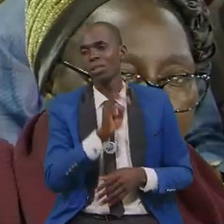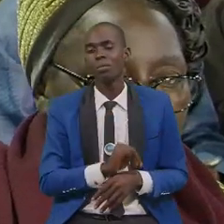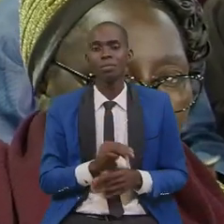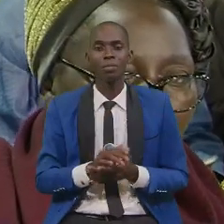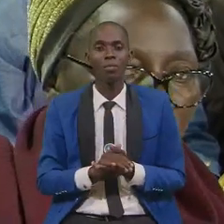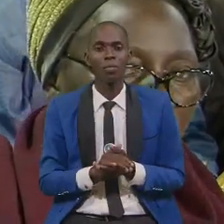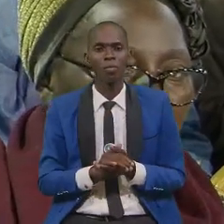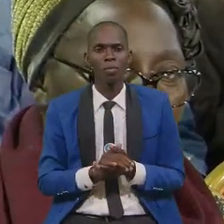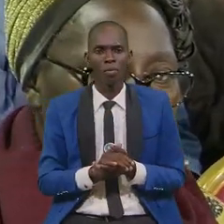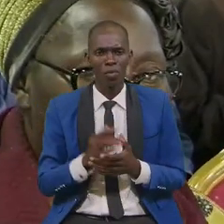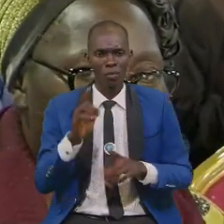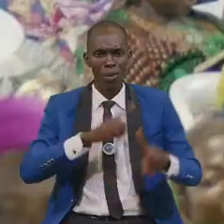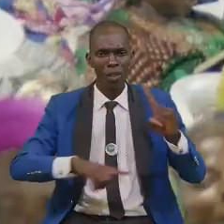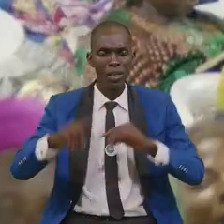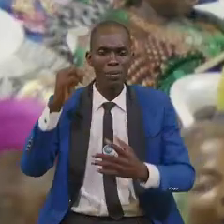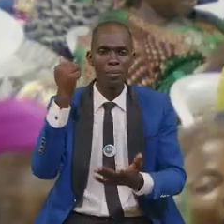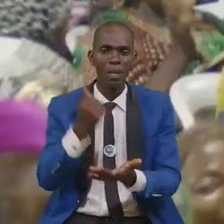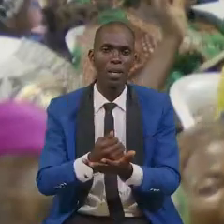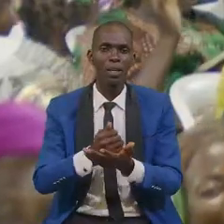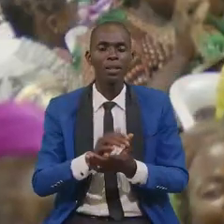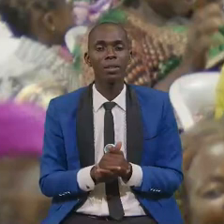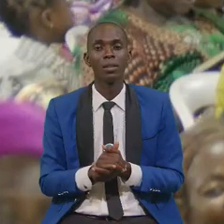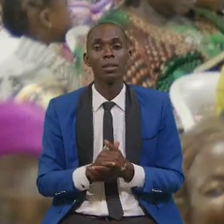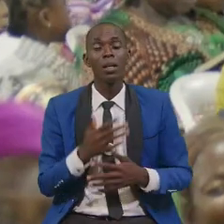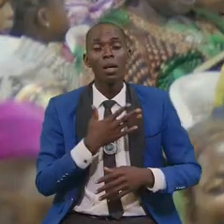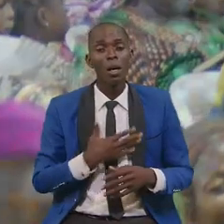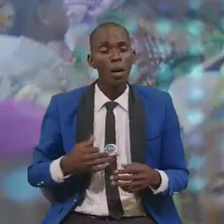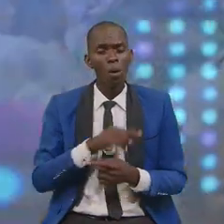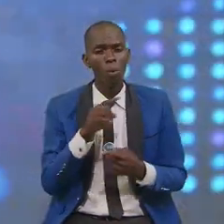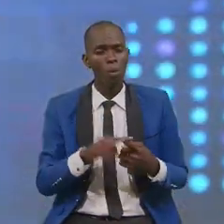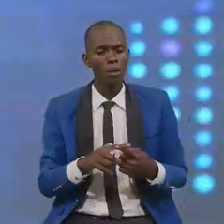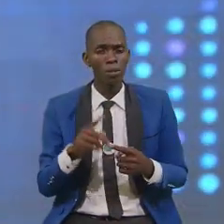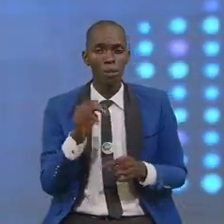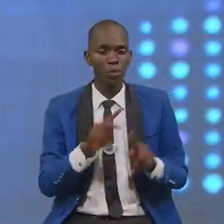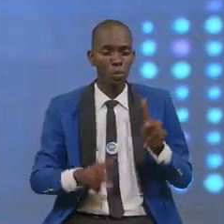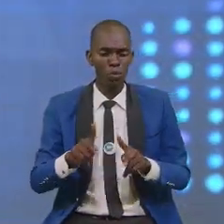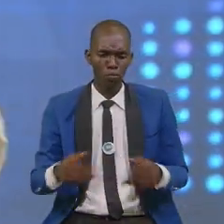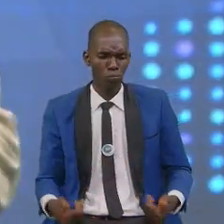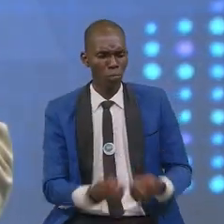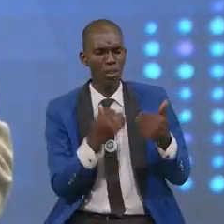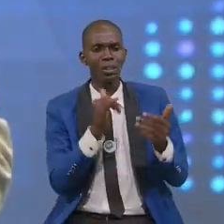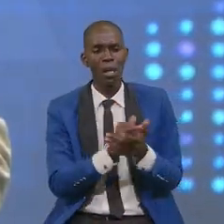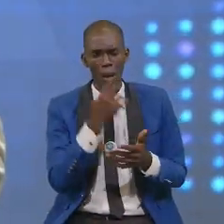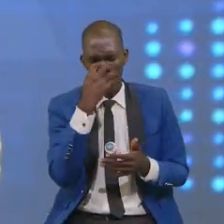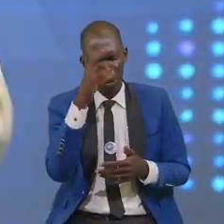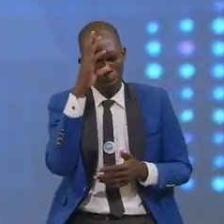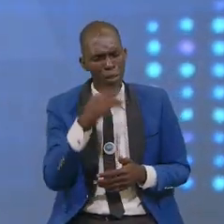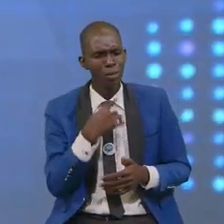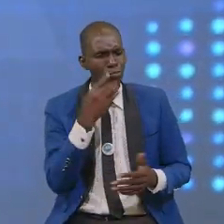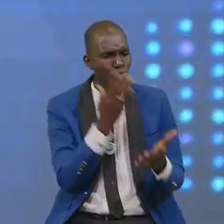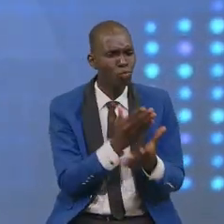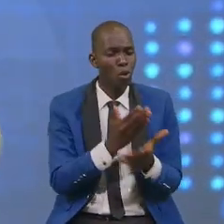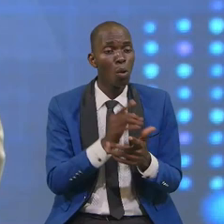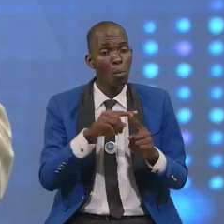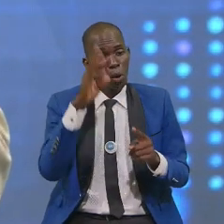Did I hear your amen? And so when they challenged the man and charged him, he cried the more,